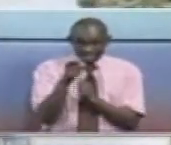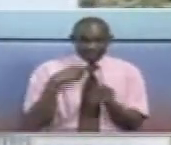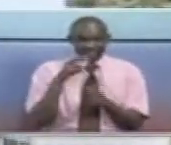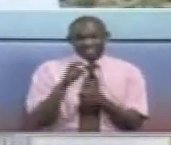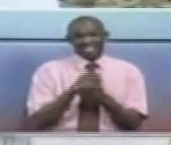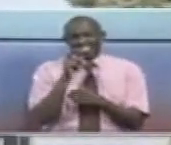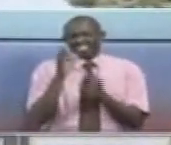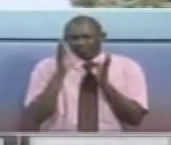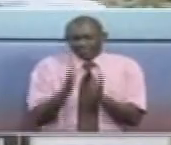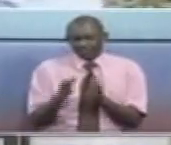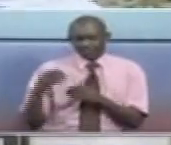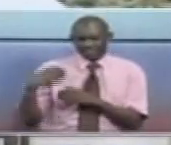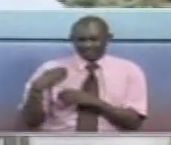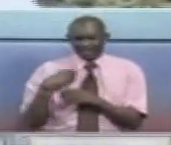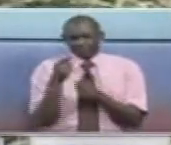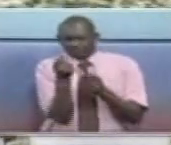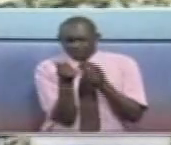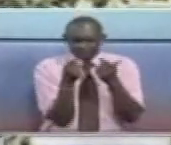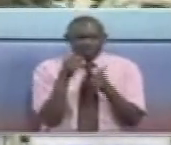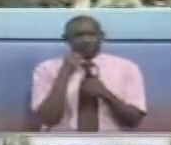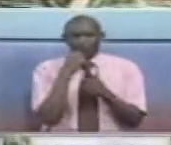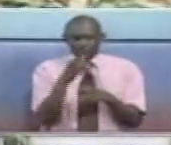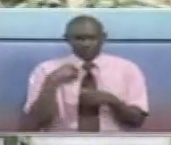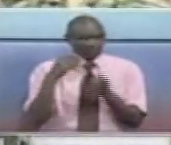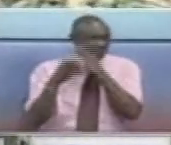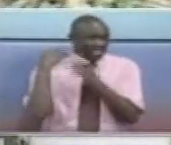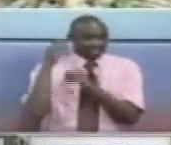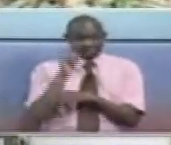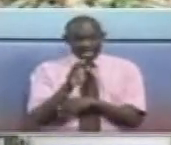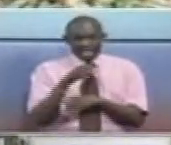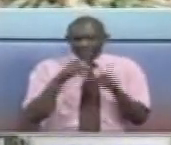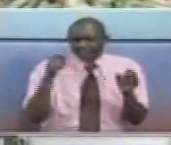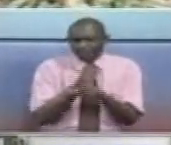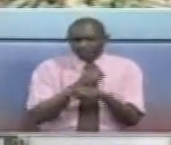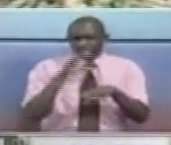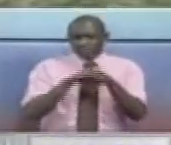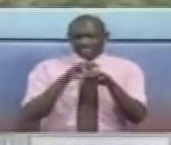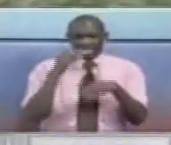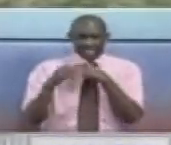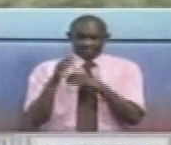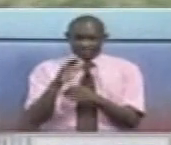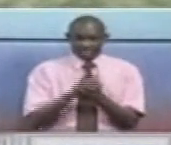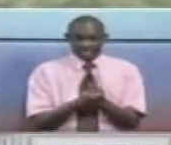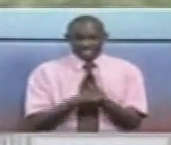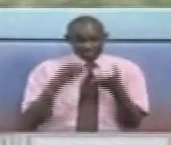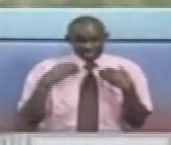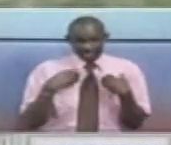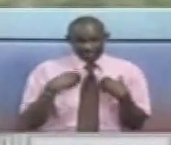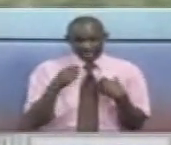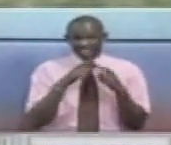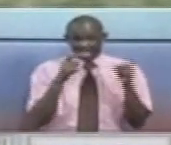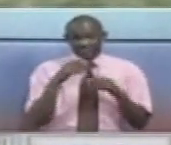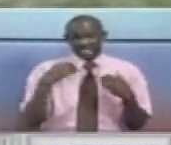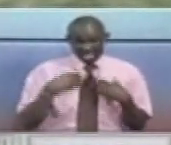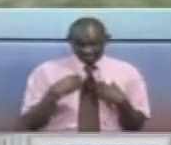Maitha King'ong'o has some scanty information about his past, but this is not enough to trace his relatives. He has a language that he speaks,